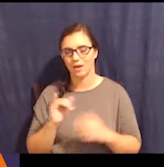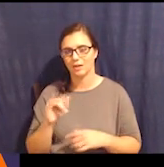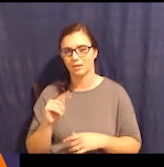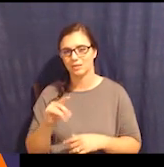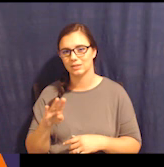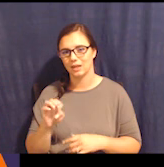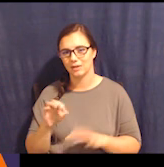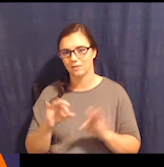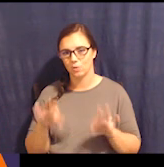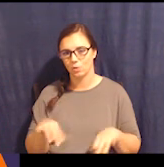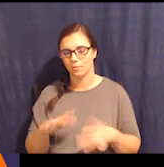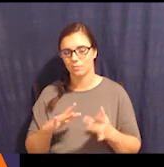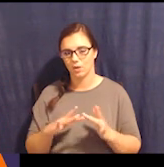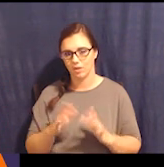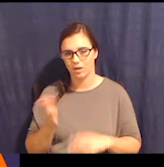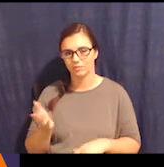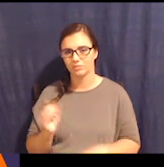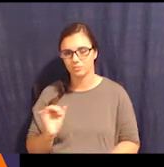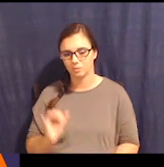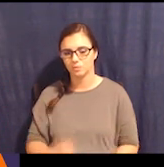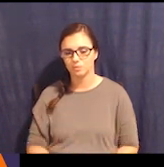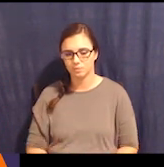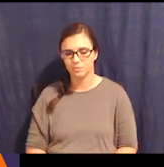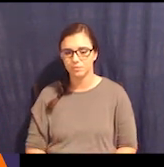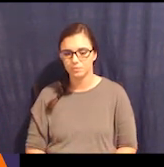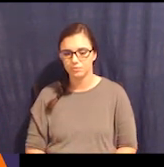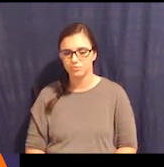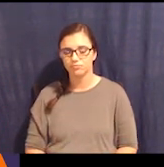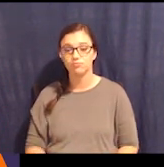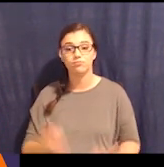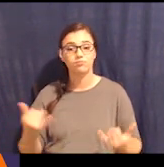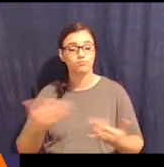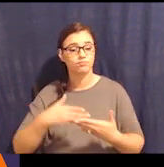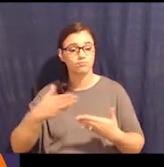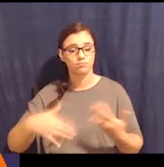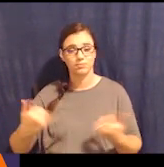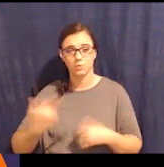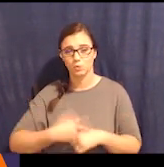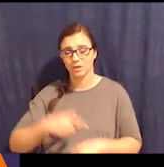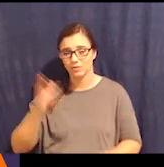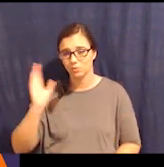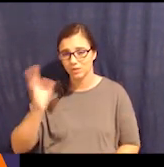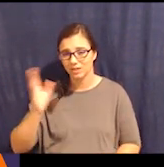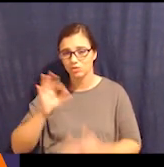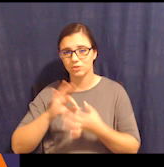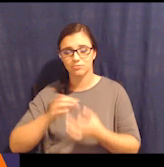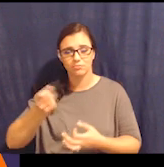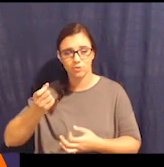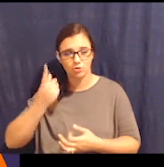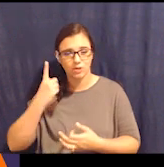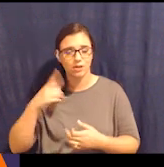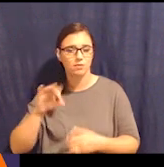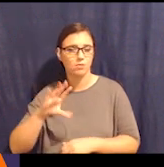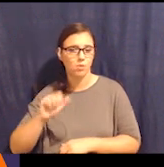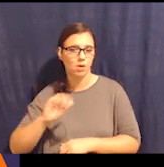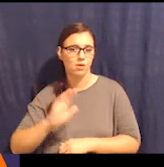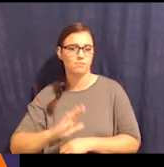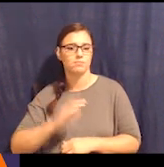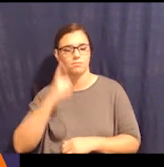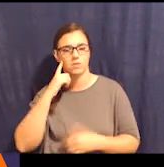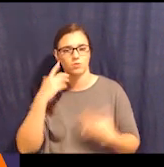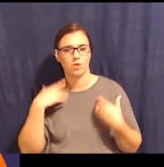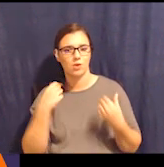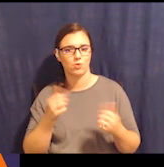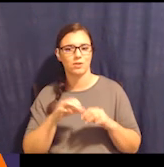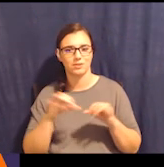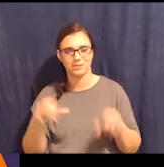And that concludes today's presentation on understanding Florida's mental health system. Thank you very much for joining us.